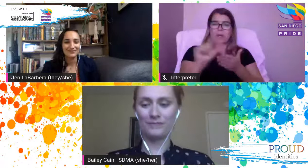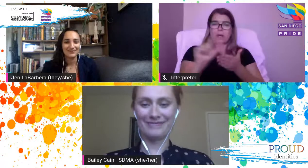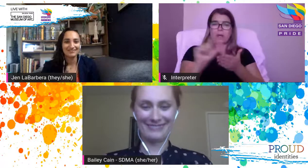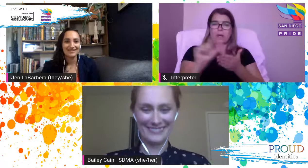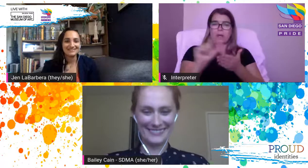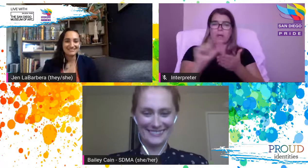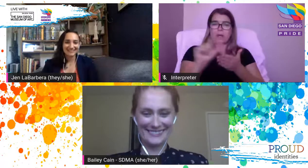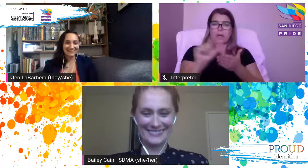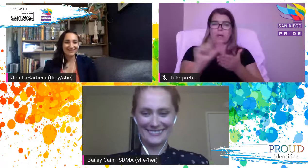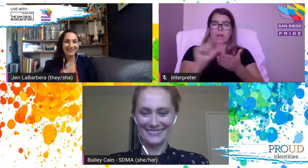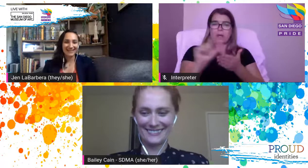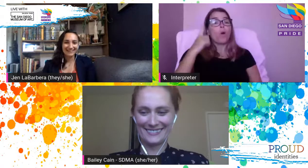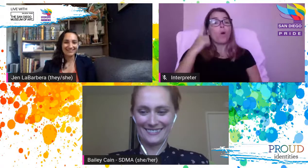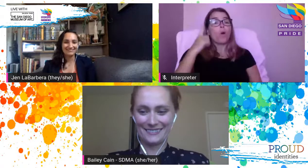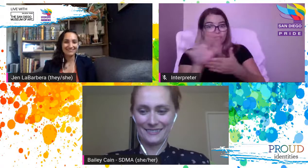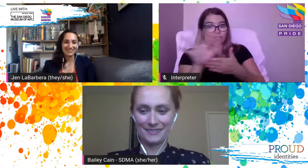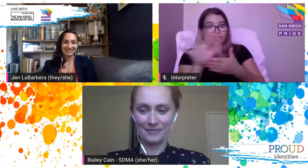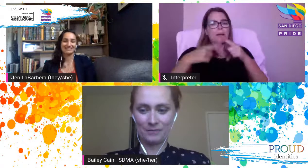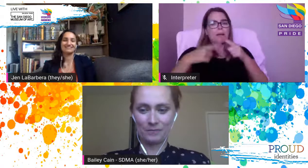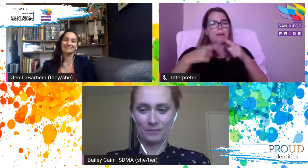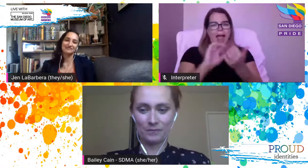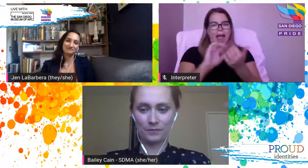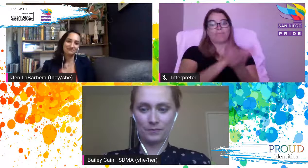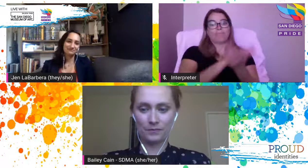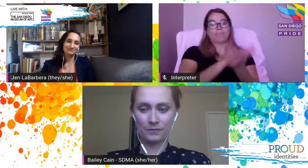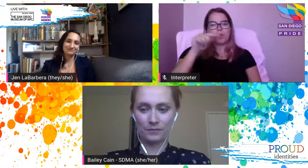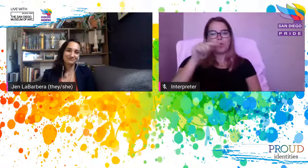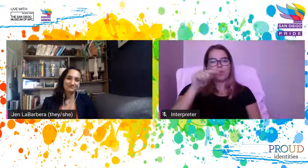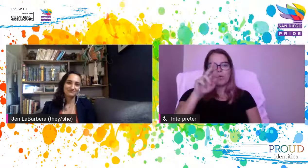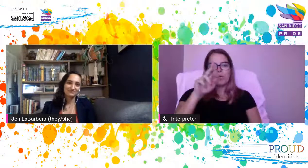So let's go ahead and give it a shot.